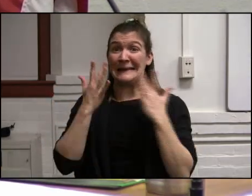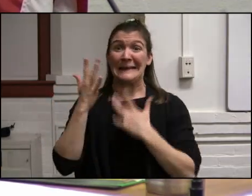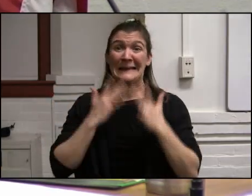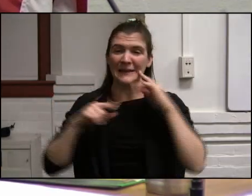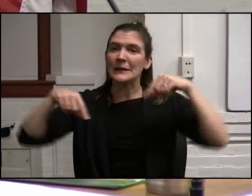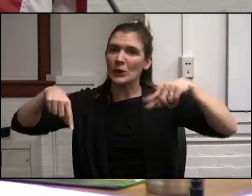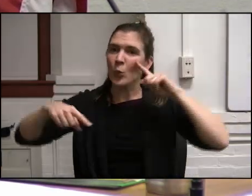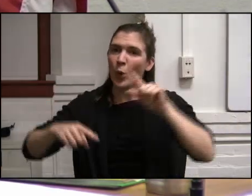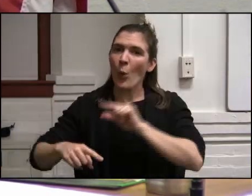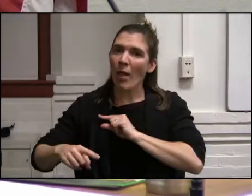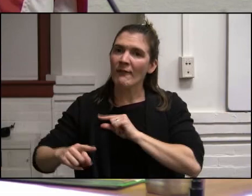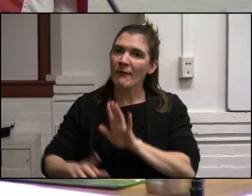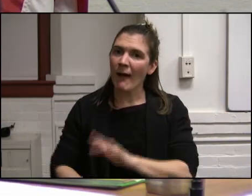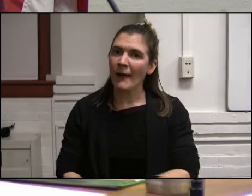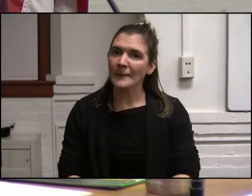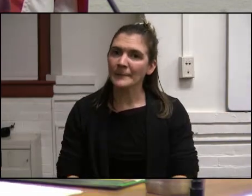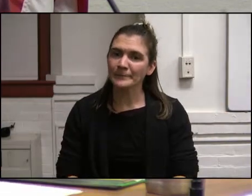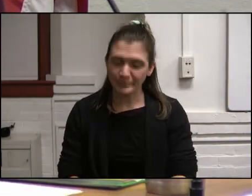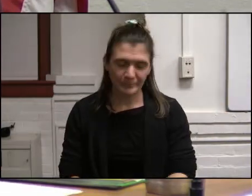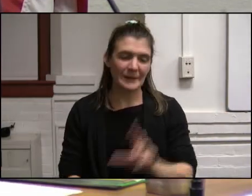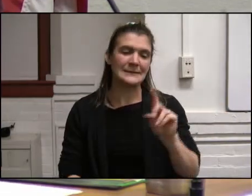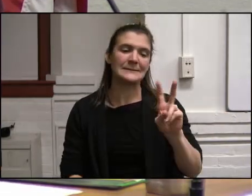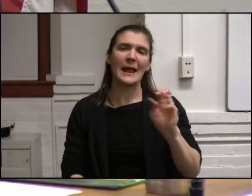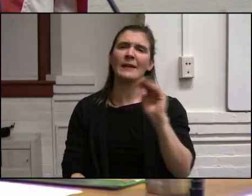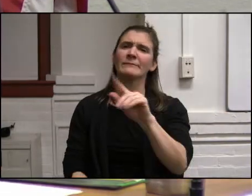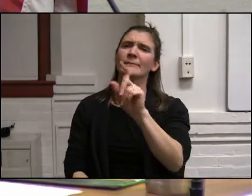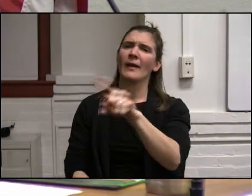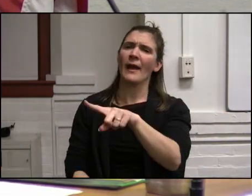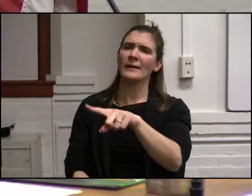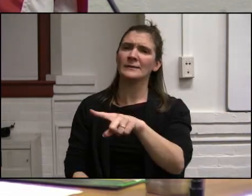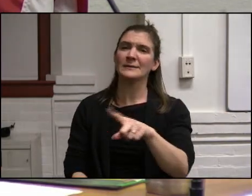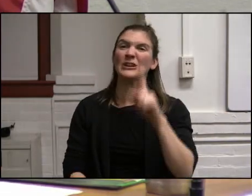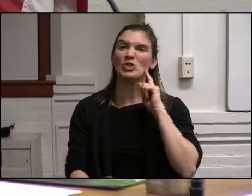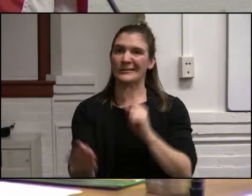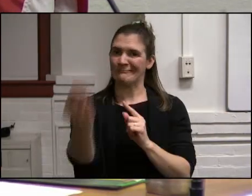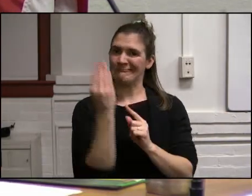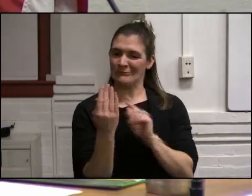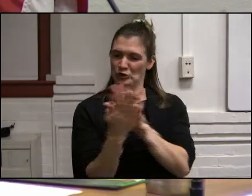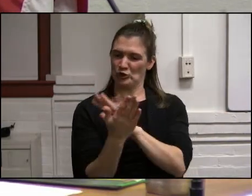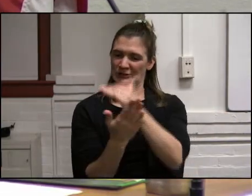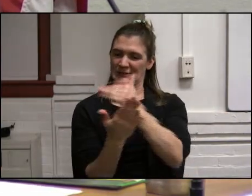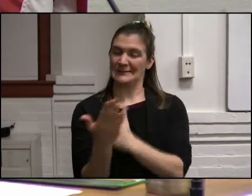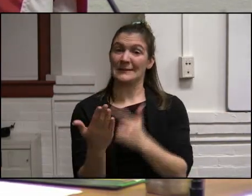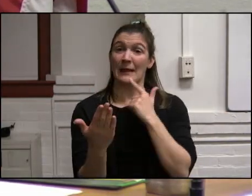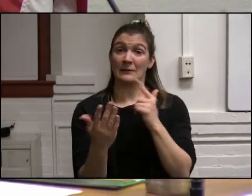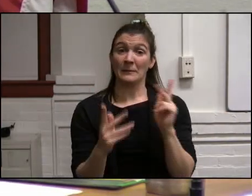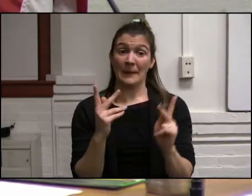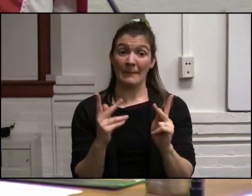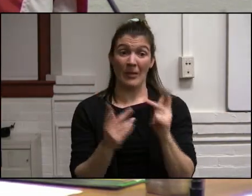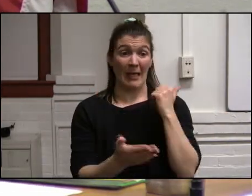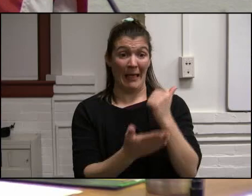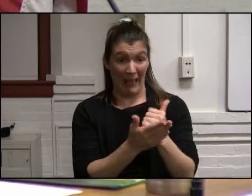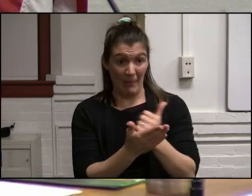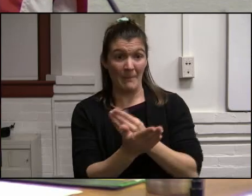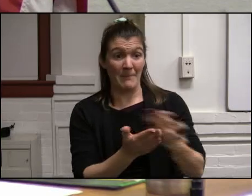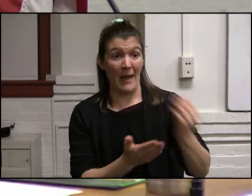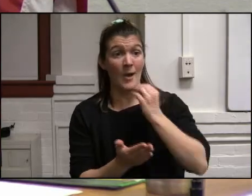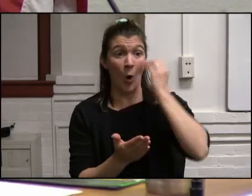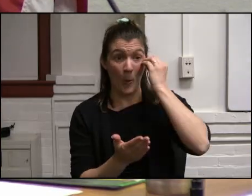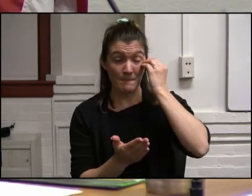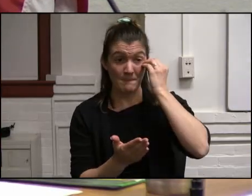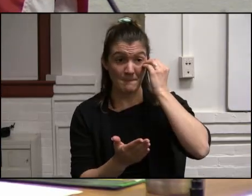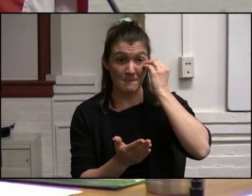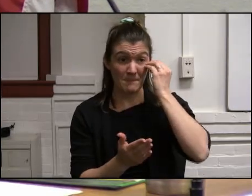block. I have a clarification question. Yeah. On the sheet you just gave, it lists home ownership assistance, but on